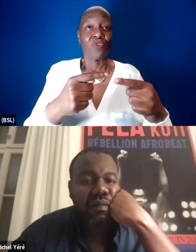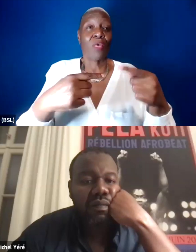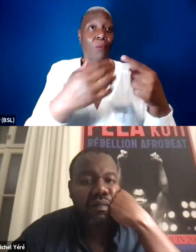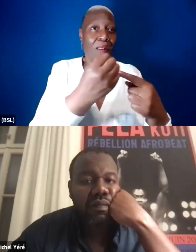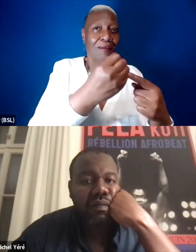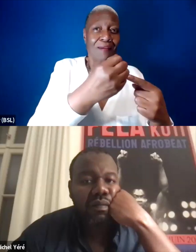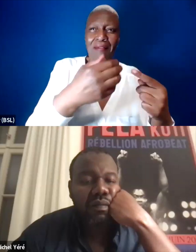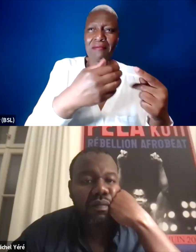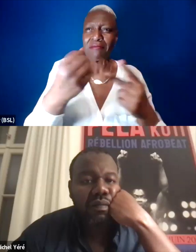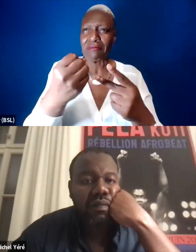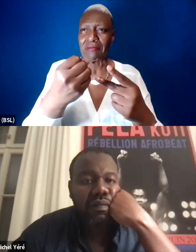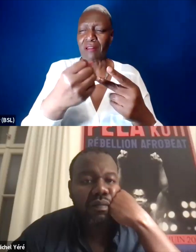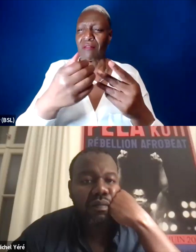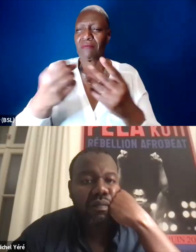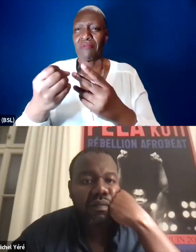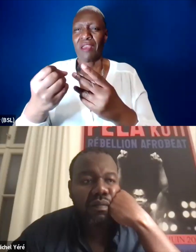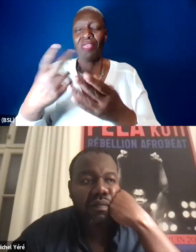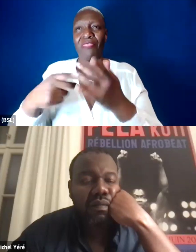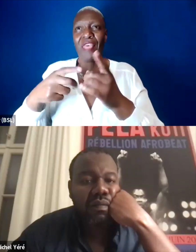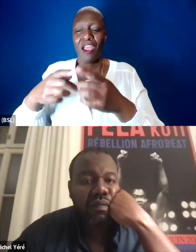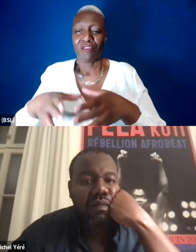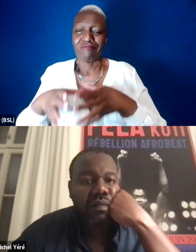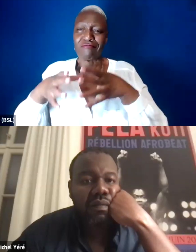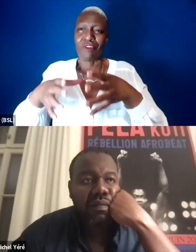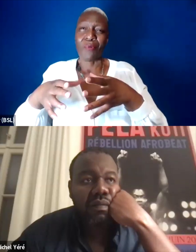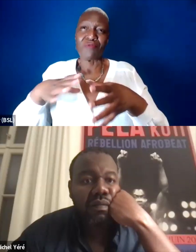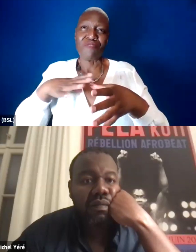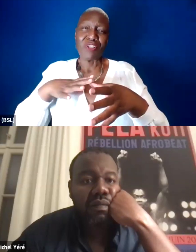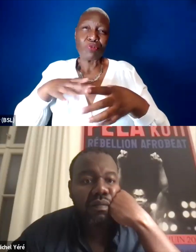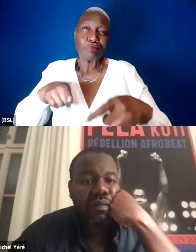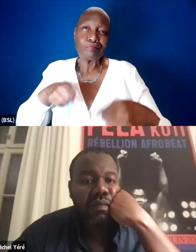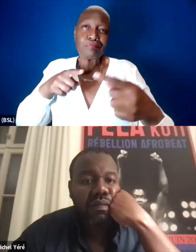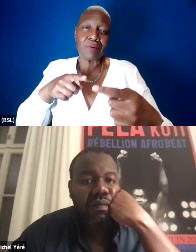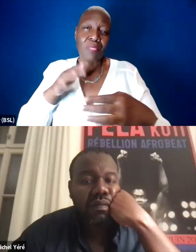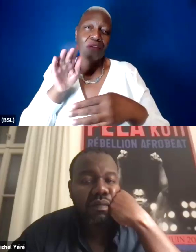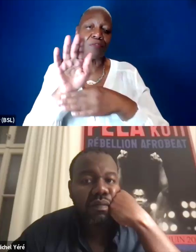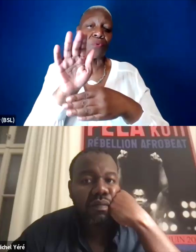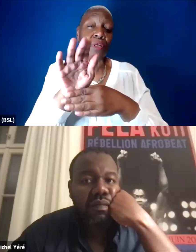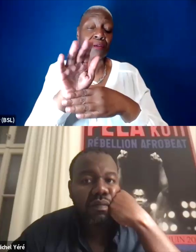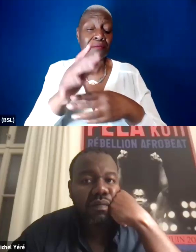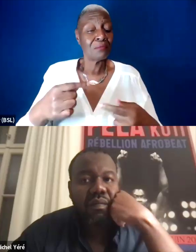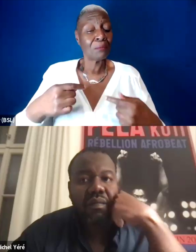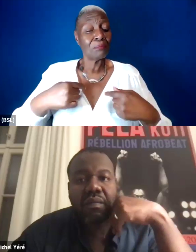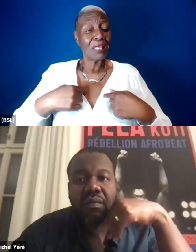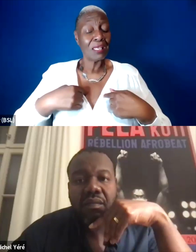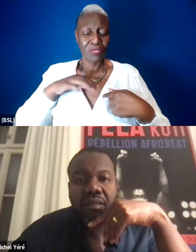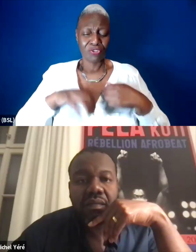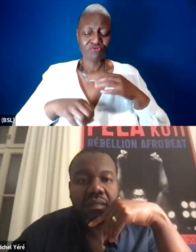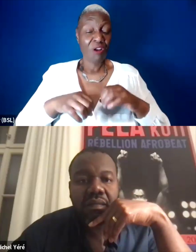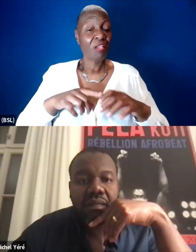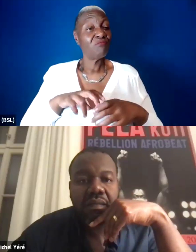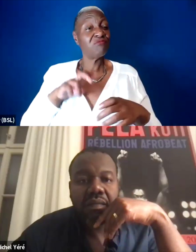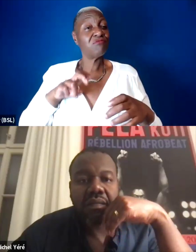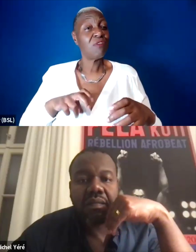triumph, they are raising an army for the future. All while I, far from that sacred struggle, hide out in